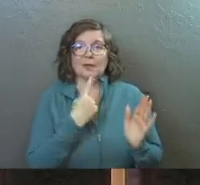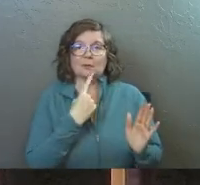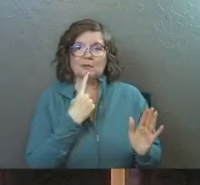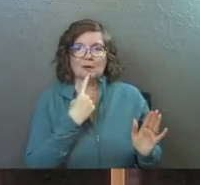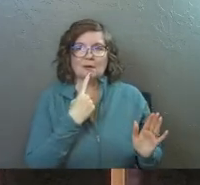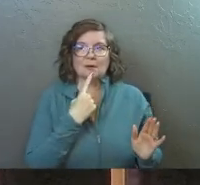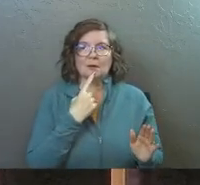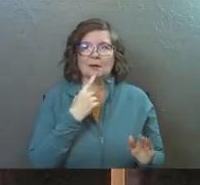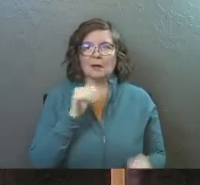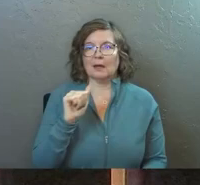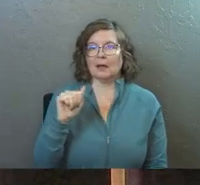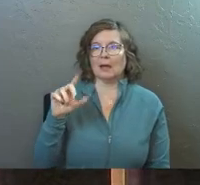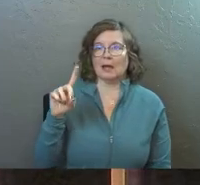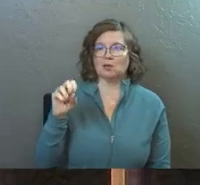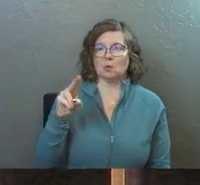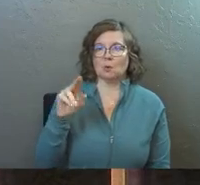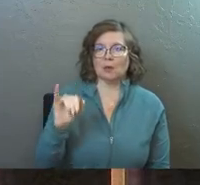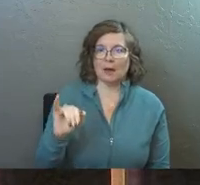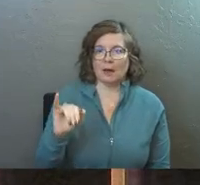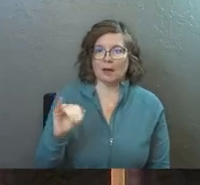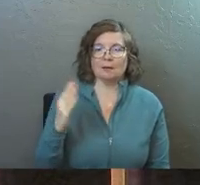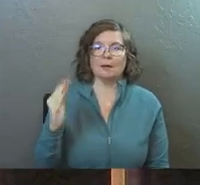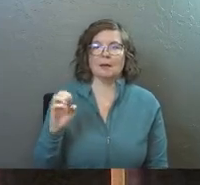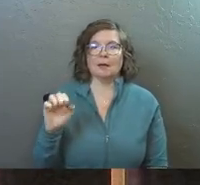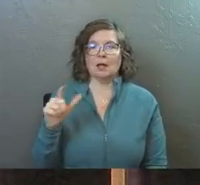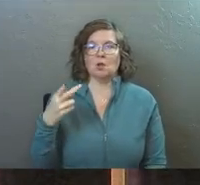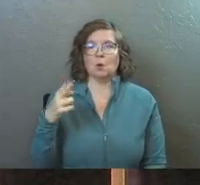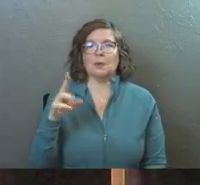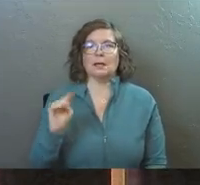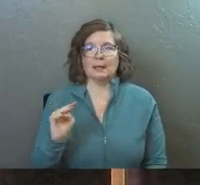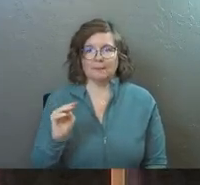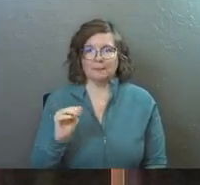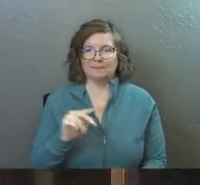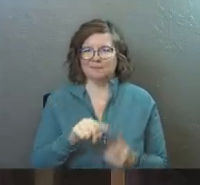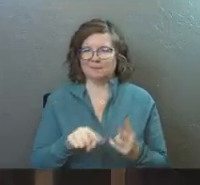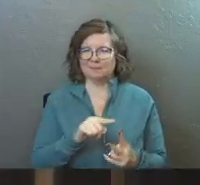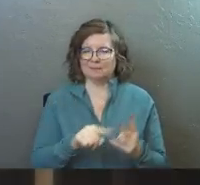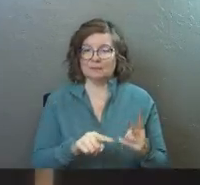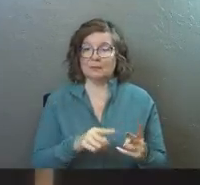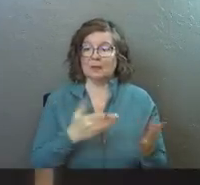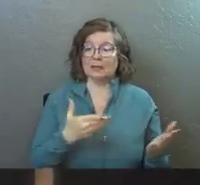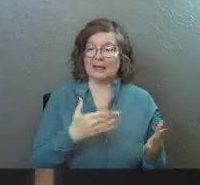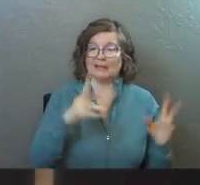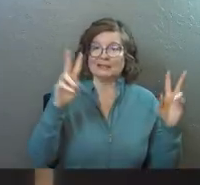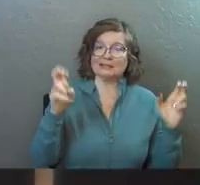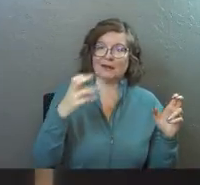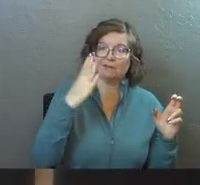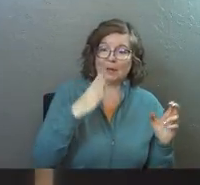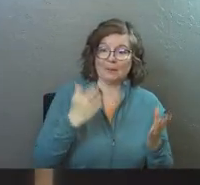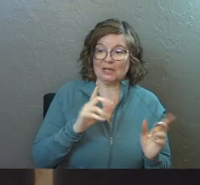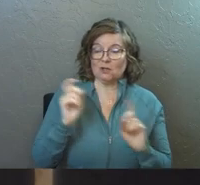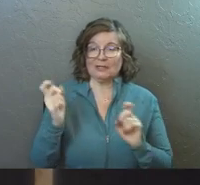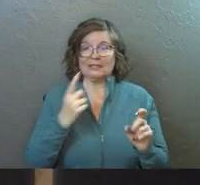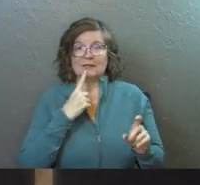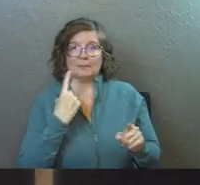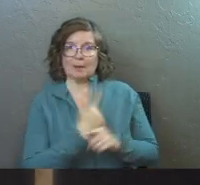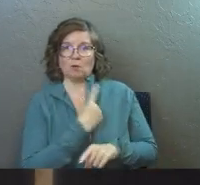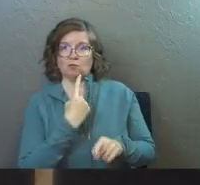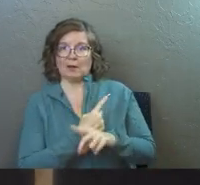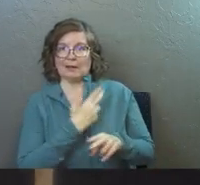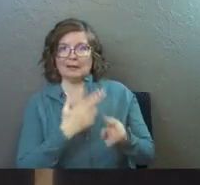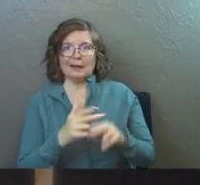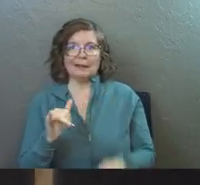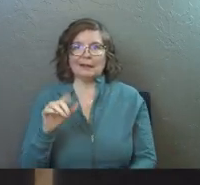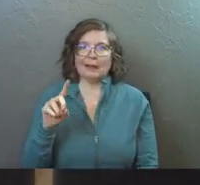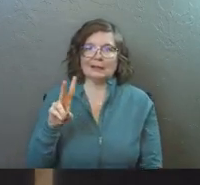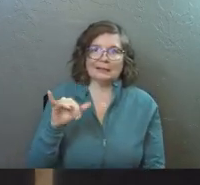would have said Adonai or Elohim. That would have been the title of God. Here he gives him his proper name, like